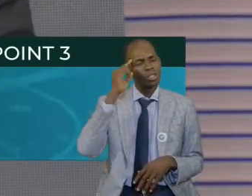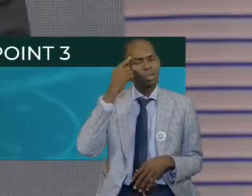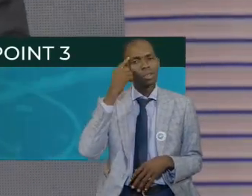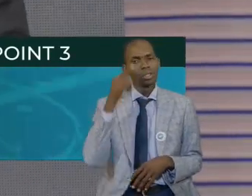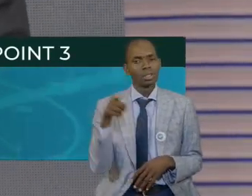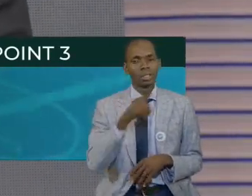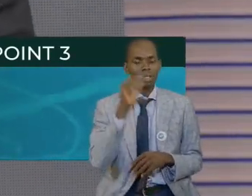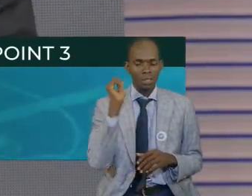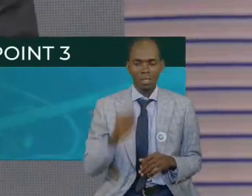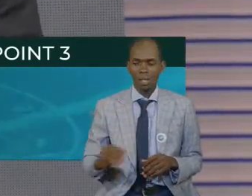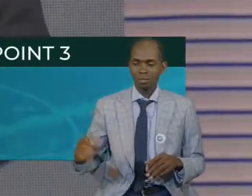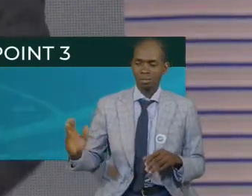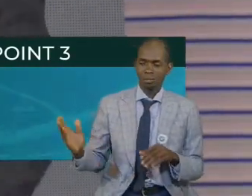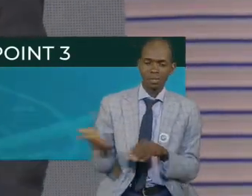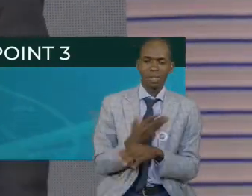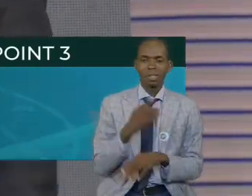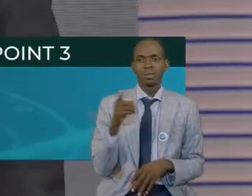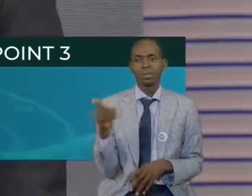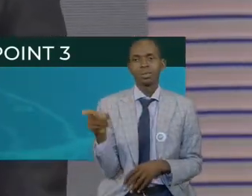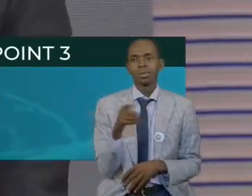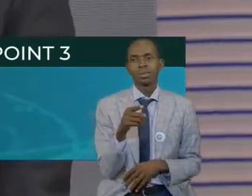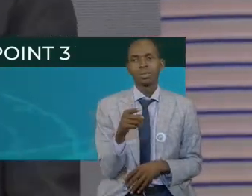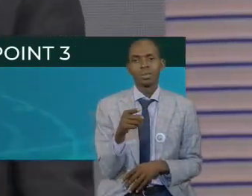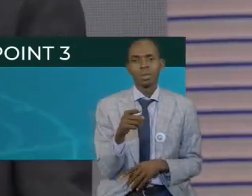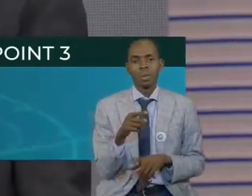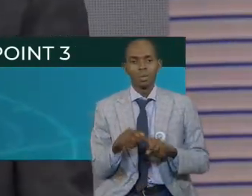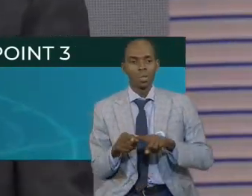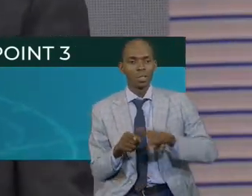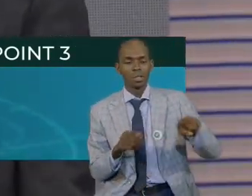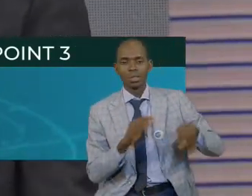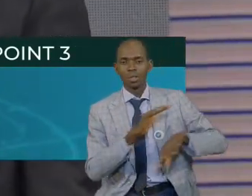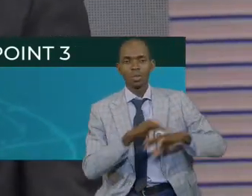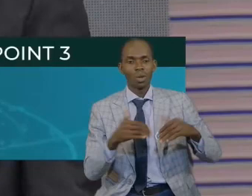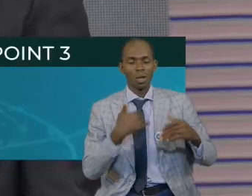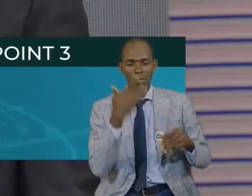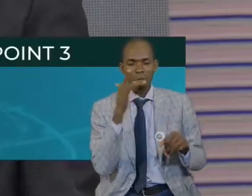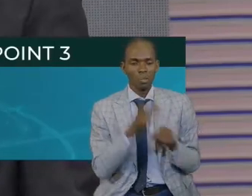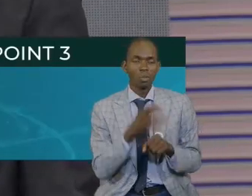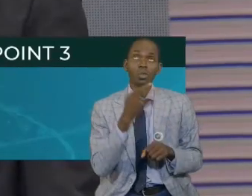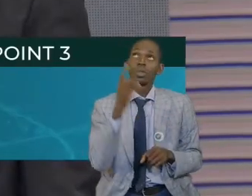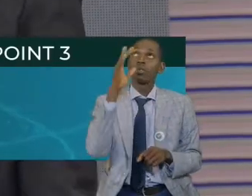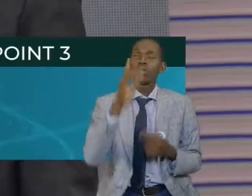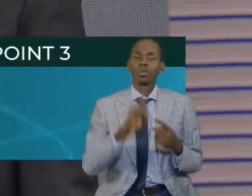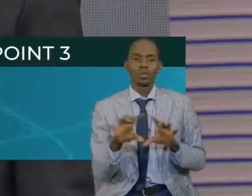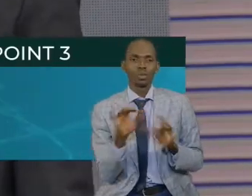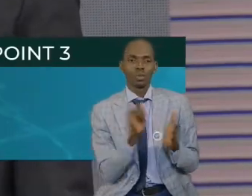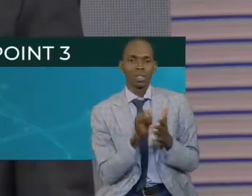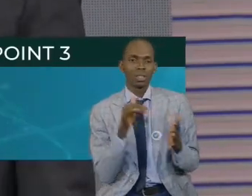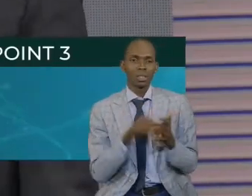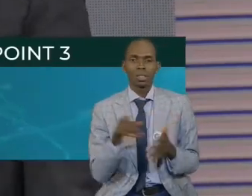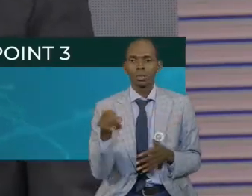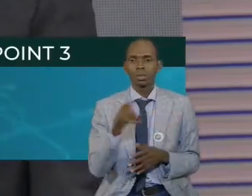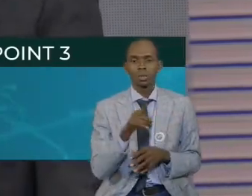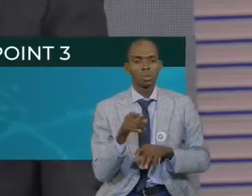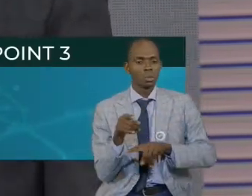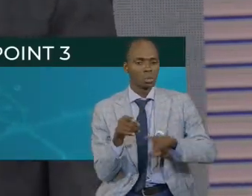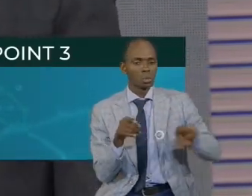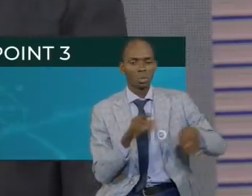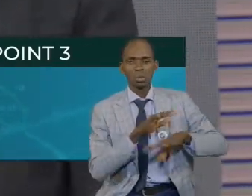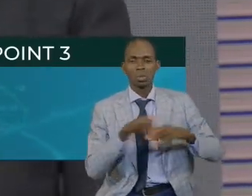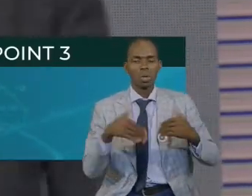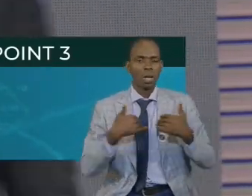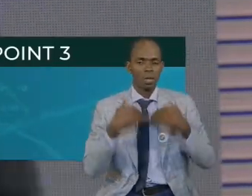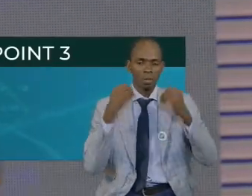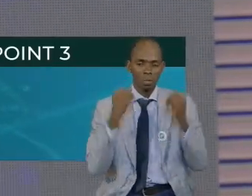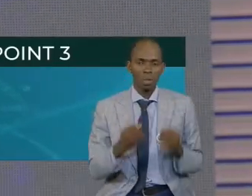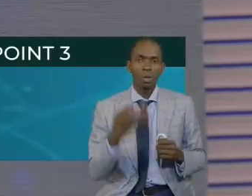off. They don't have the promise of God to do that. They don't have the power of God to do